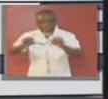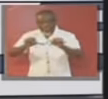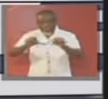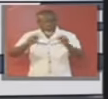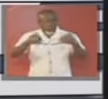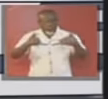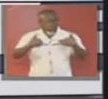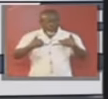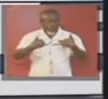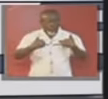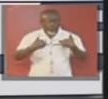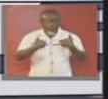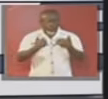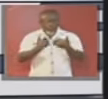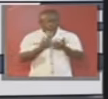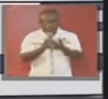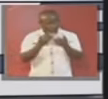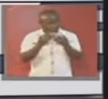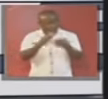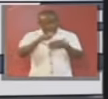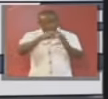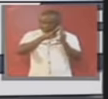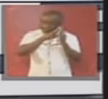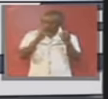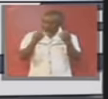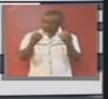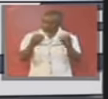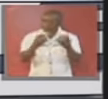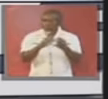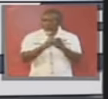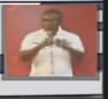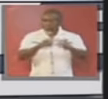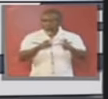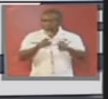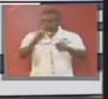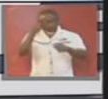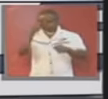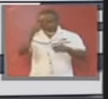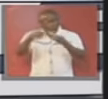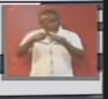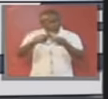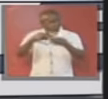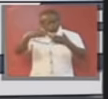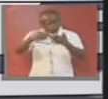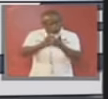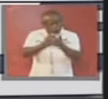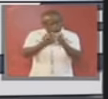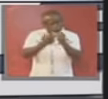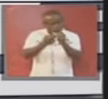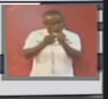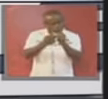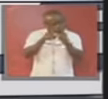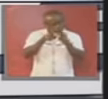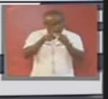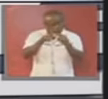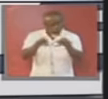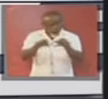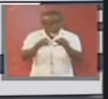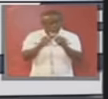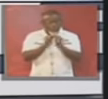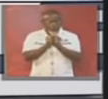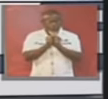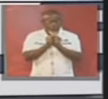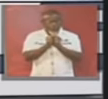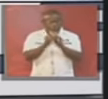beds. The limiting factor, or what we are concerned about with the new strain, would be the availability and occupancy levels